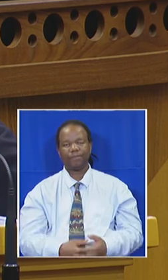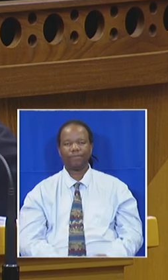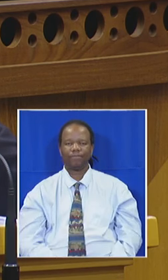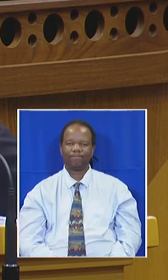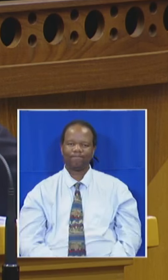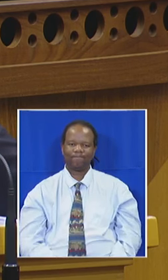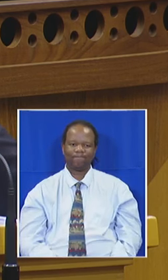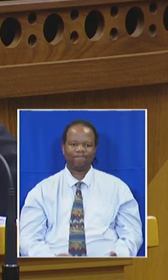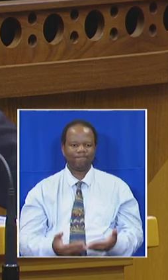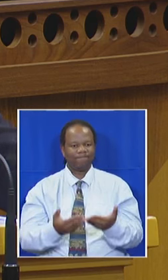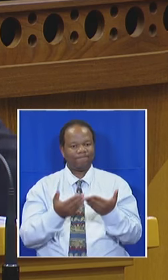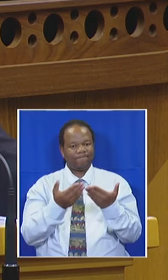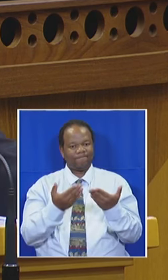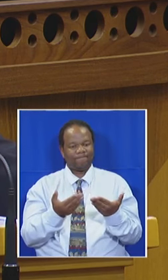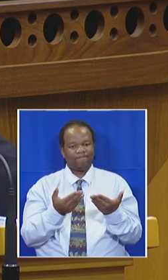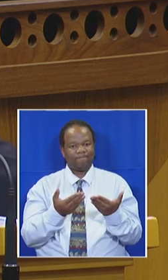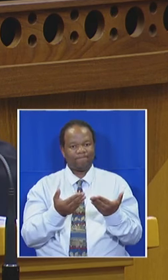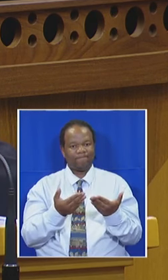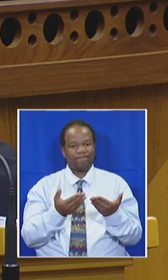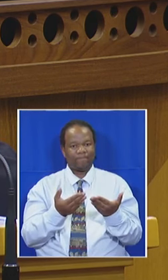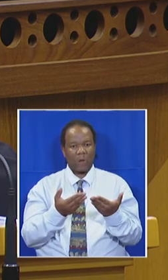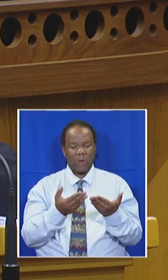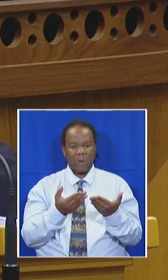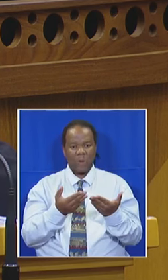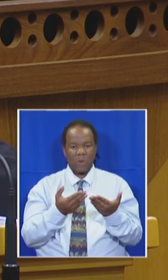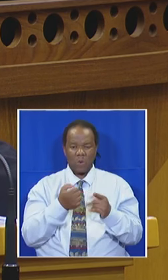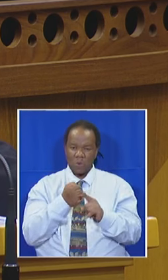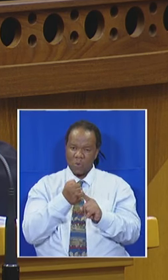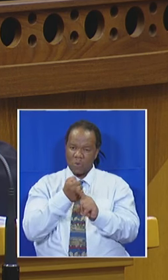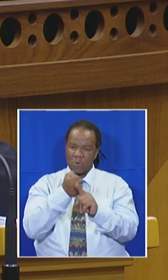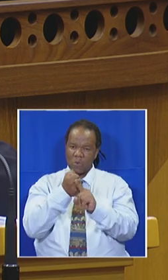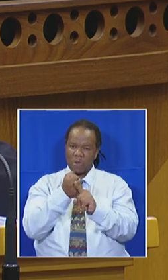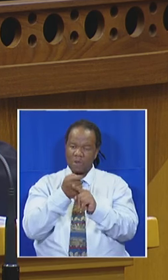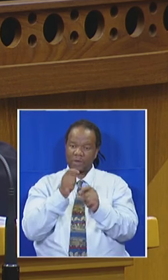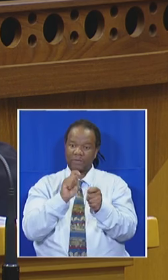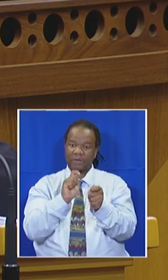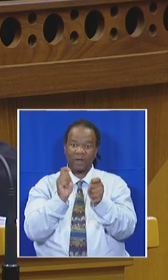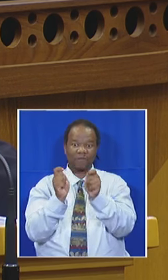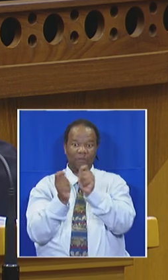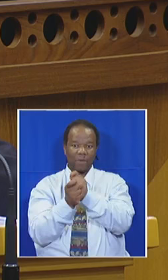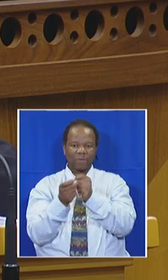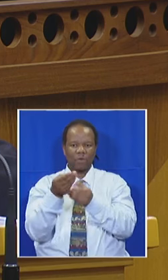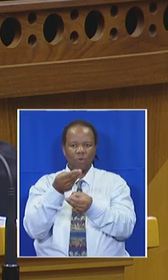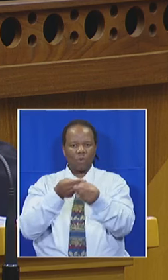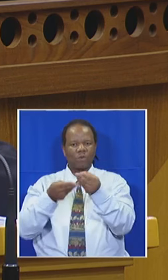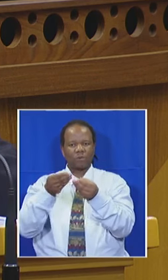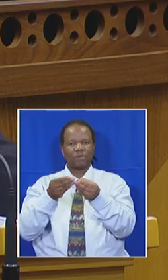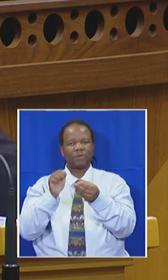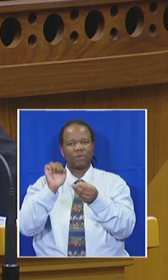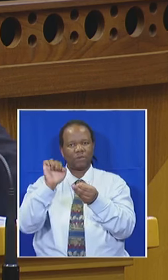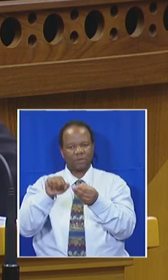Radical economic transformation must be supported by advanced